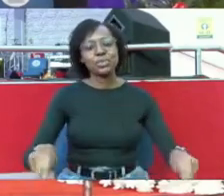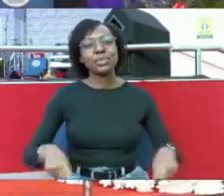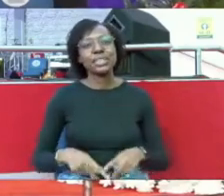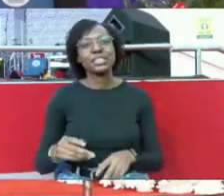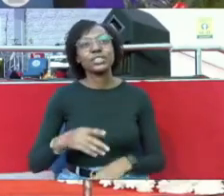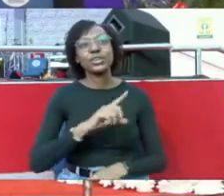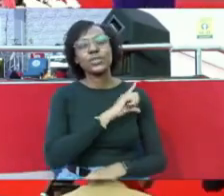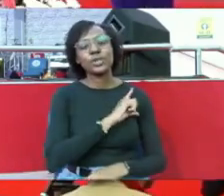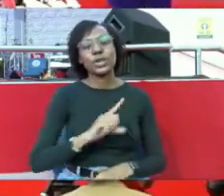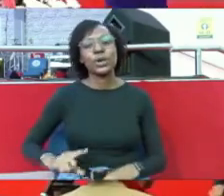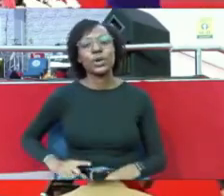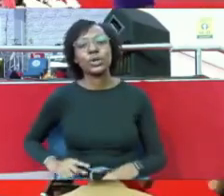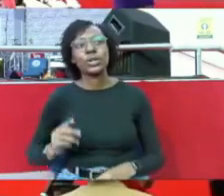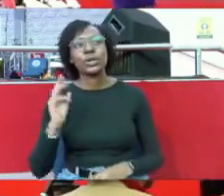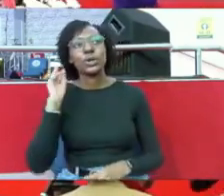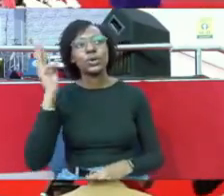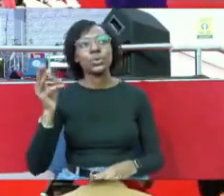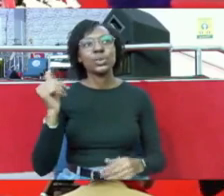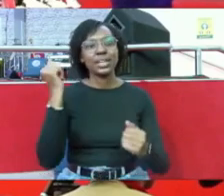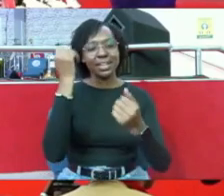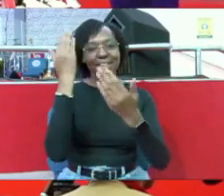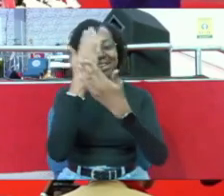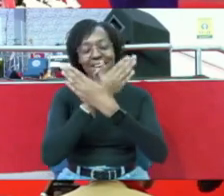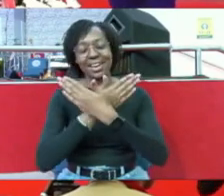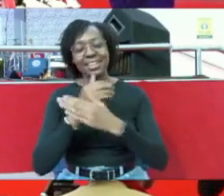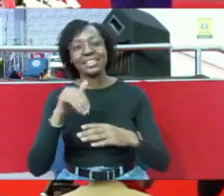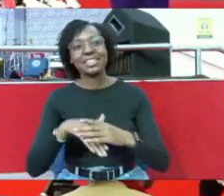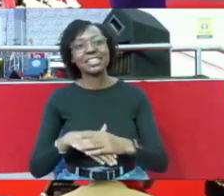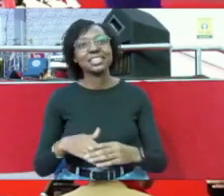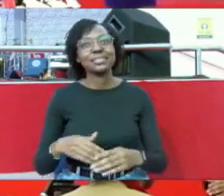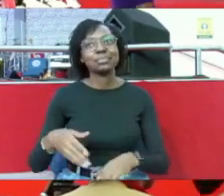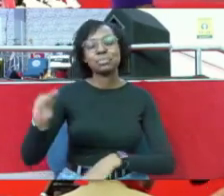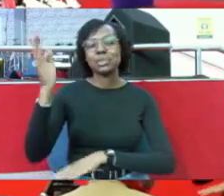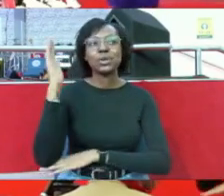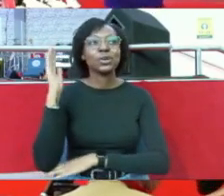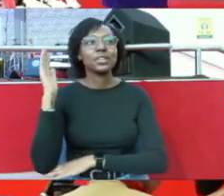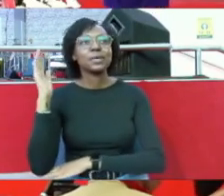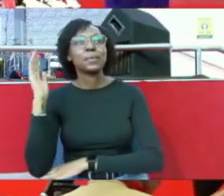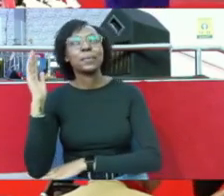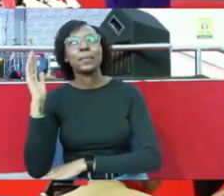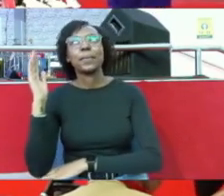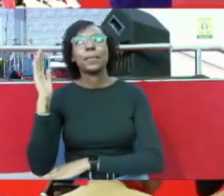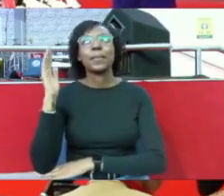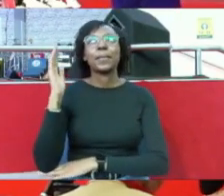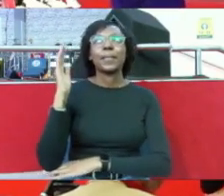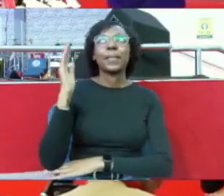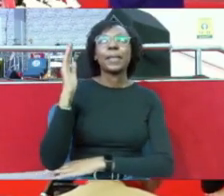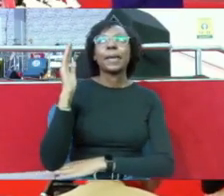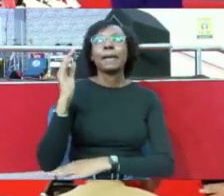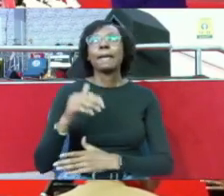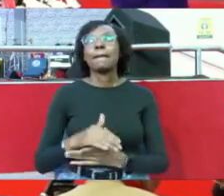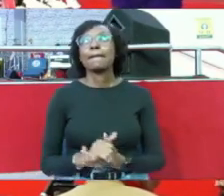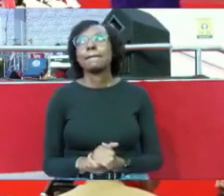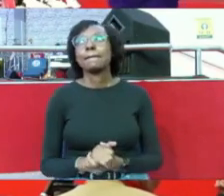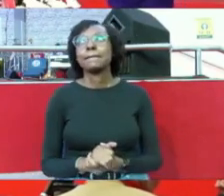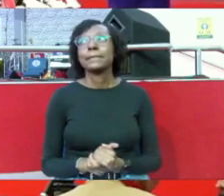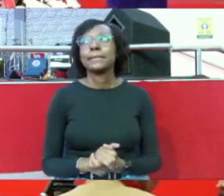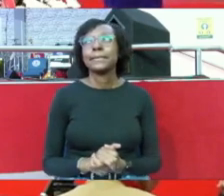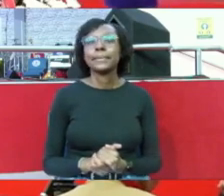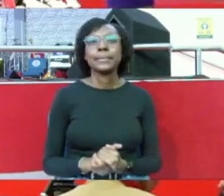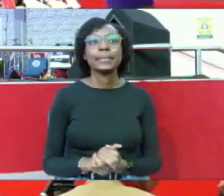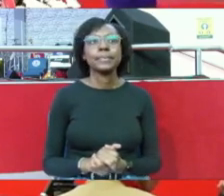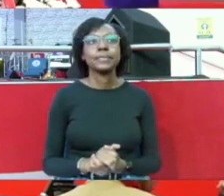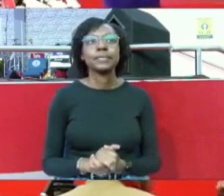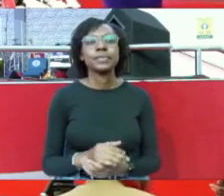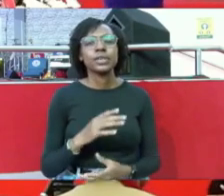shadow. Anaanza kusema kwamba yule ambaye anakaa mahali pa siri pa Bwana ataweza kudumu kwenye kivuli cha Bwana. And